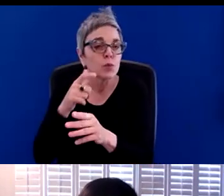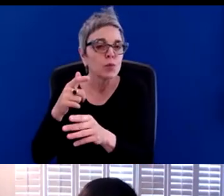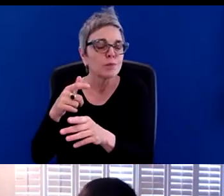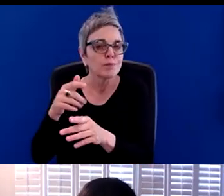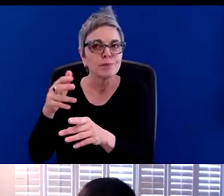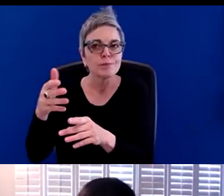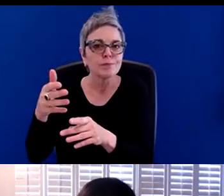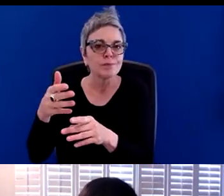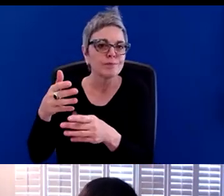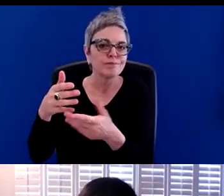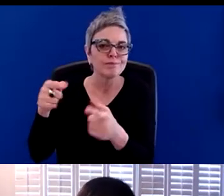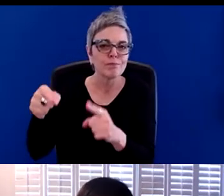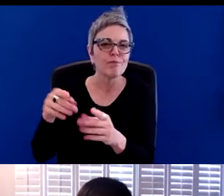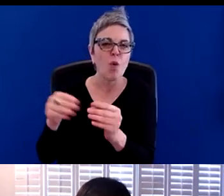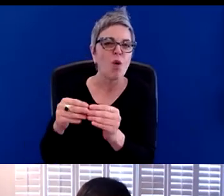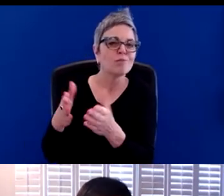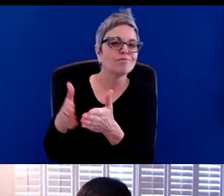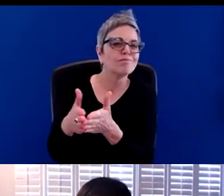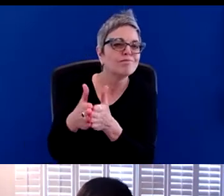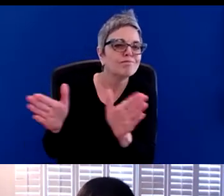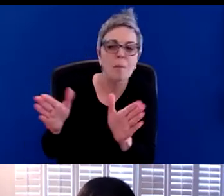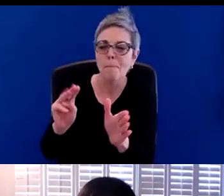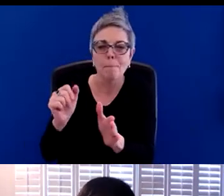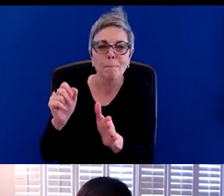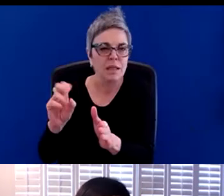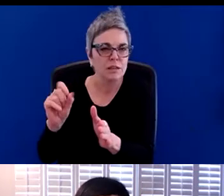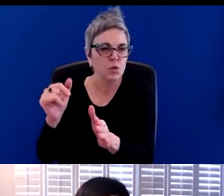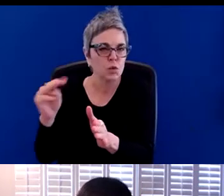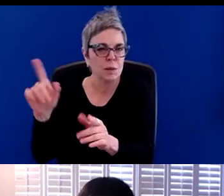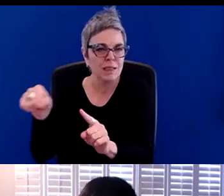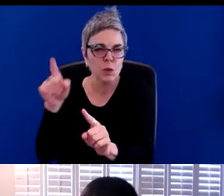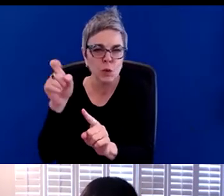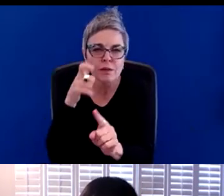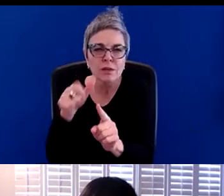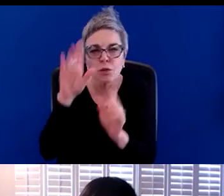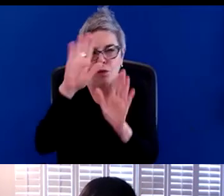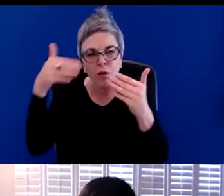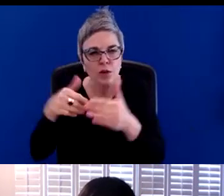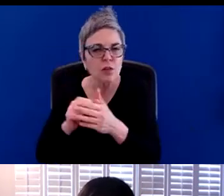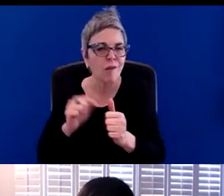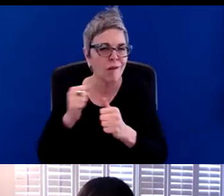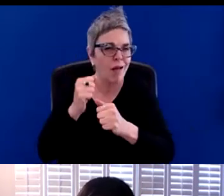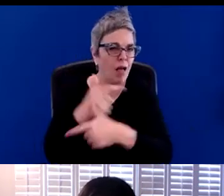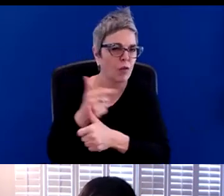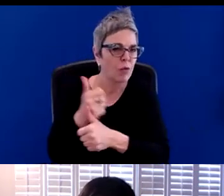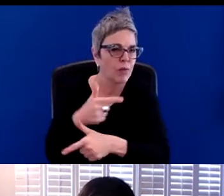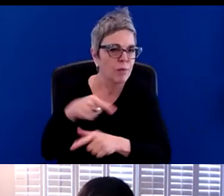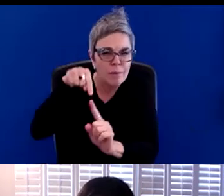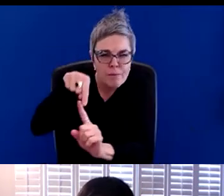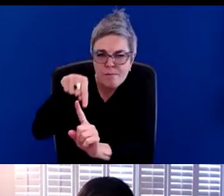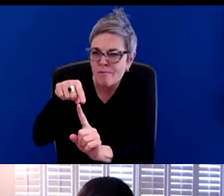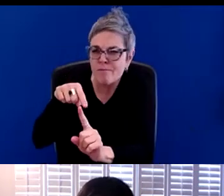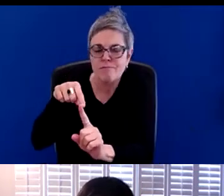doing, getting into the algorithm, and so to speak. So I also want to point out at the other end of